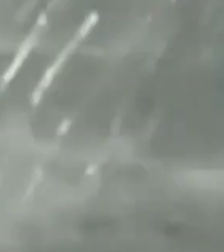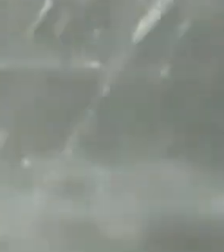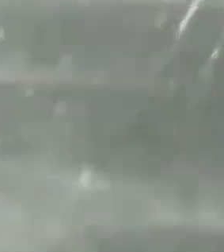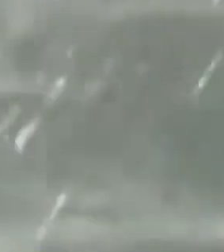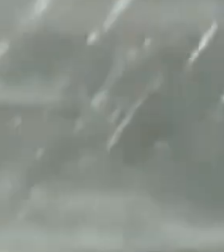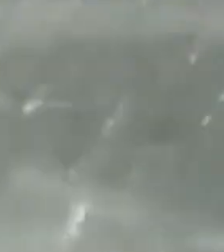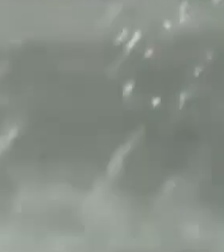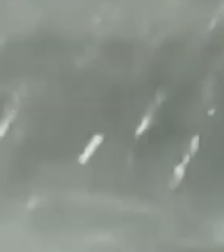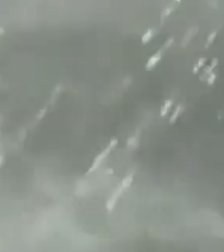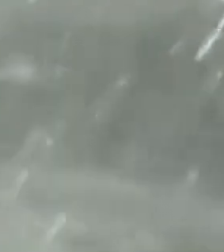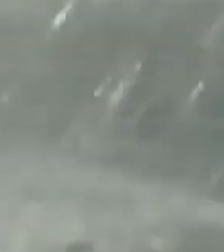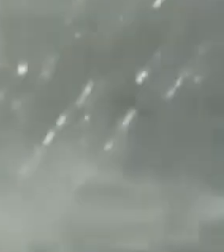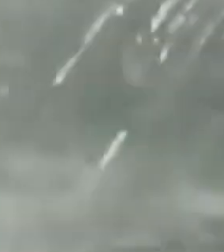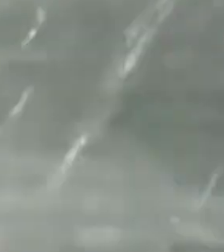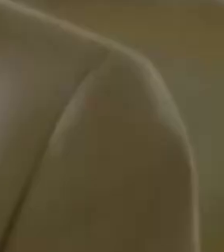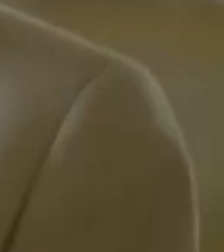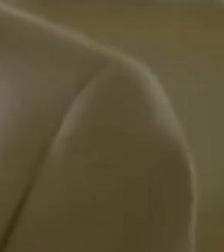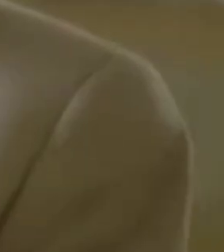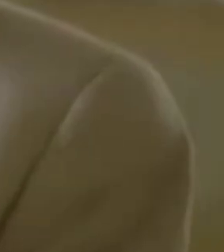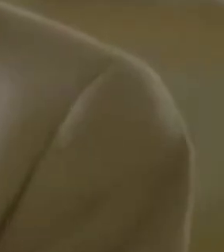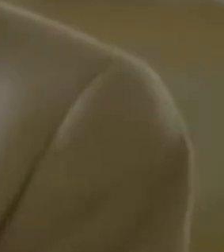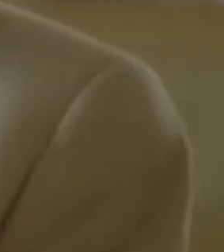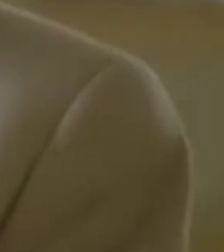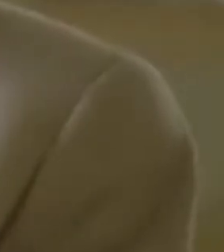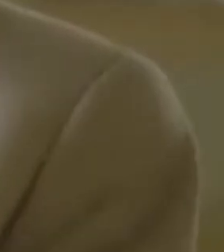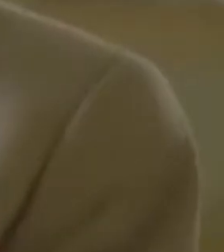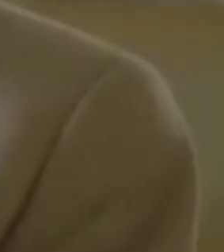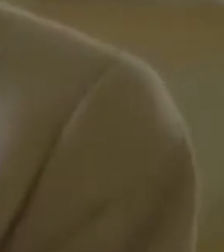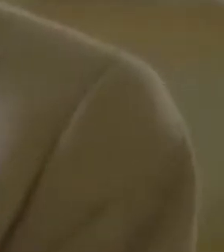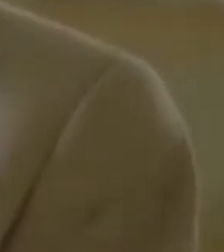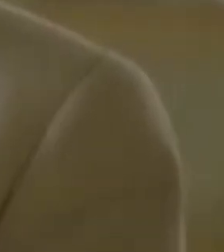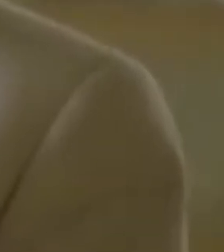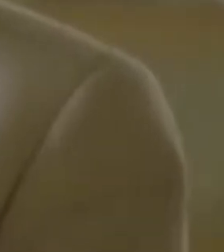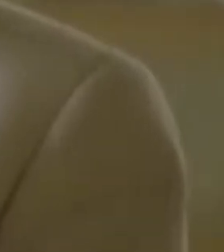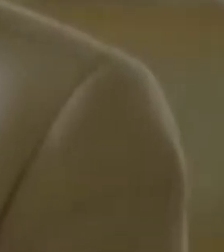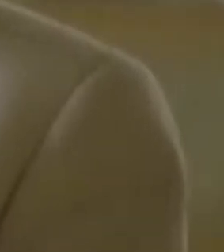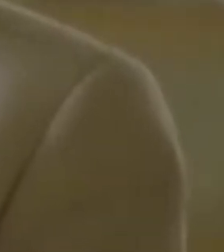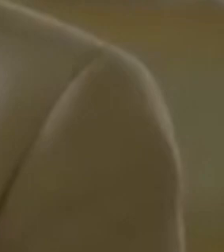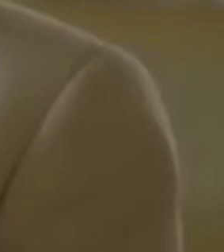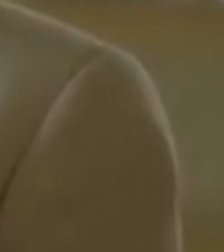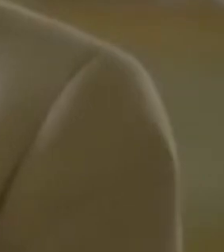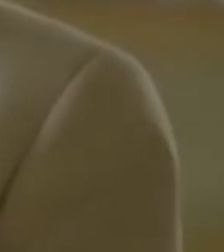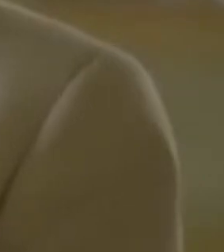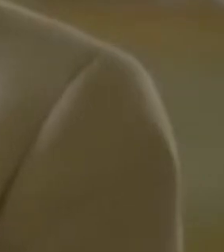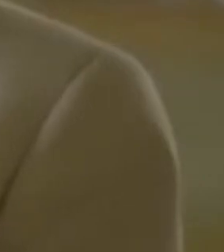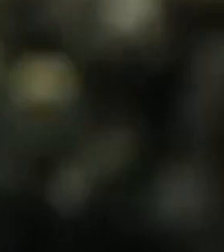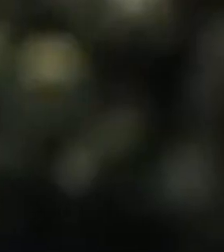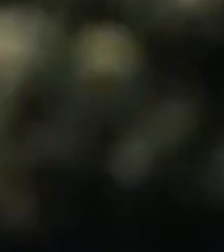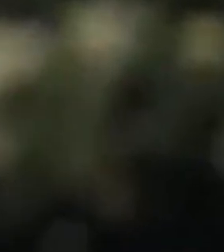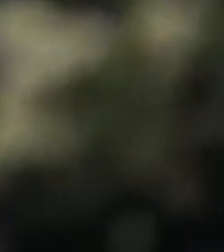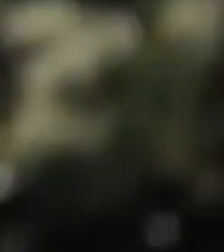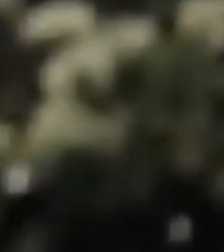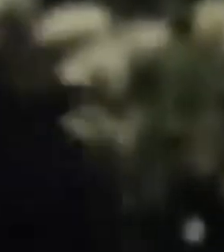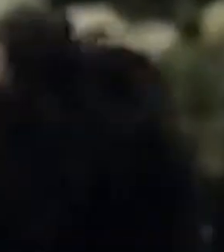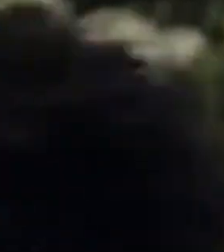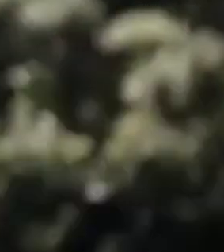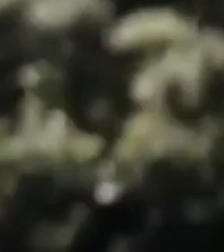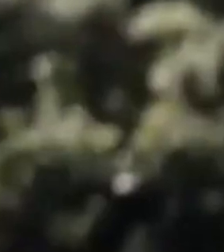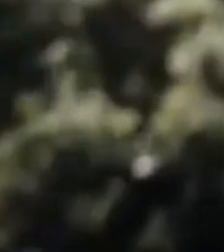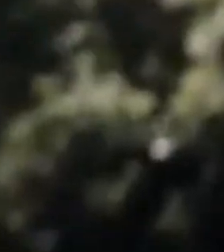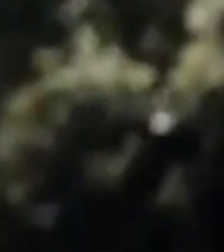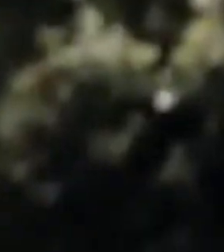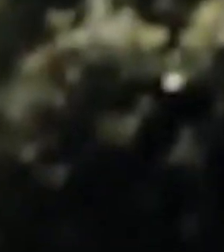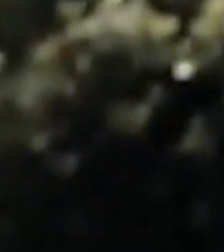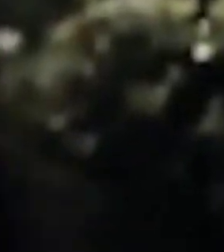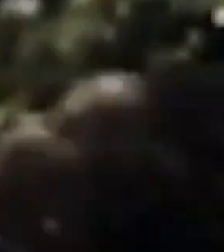little technologies and being able to afford those things. It's you. You're the most important thing in that child's life. It's that